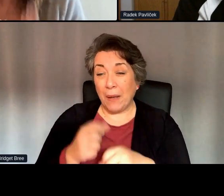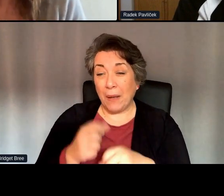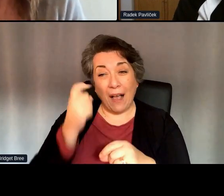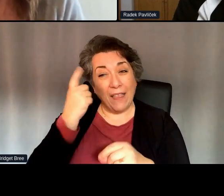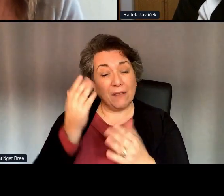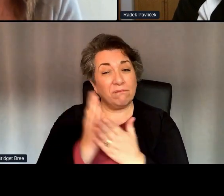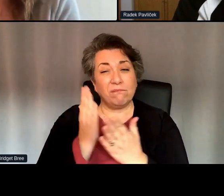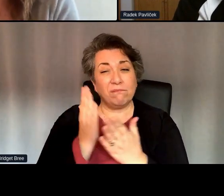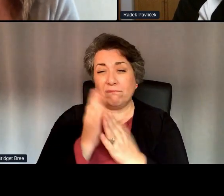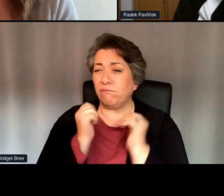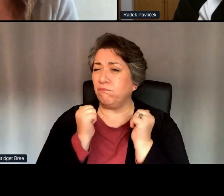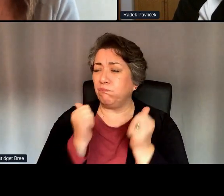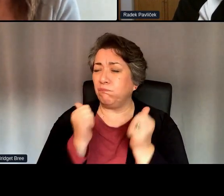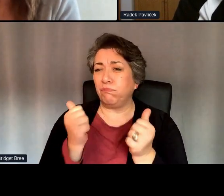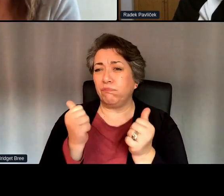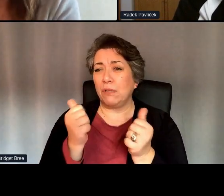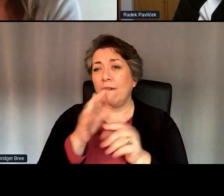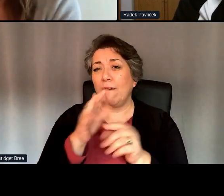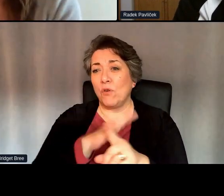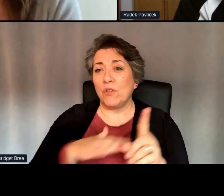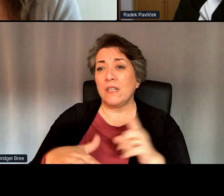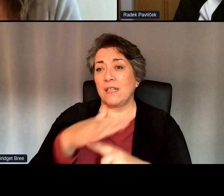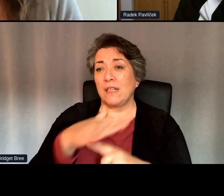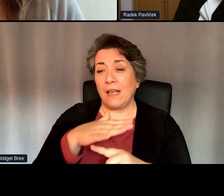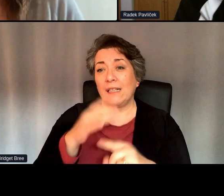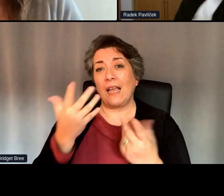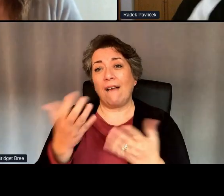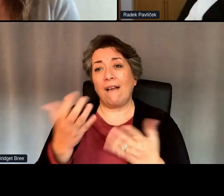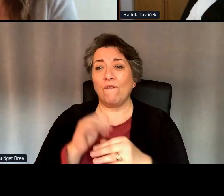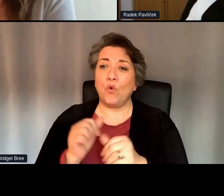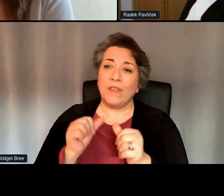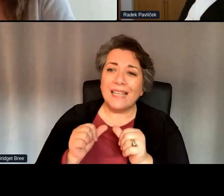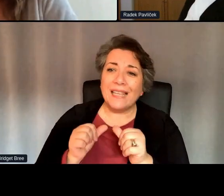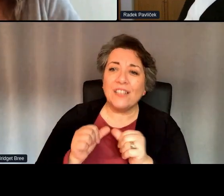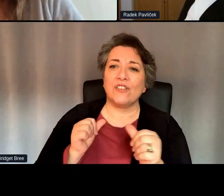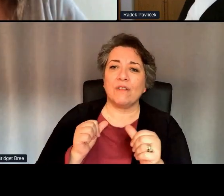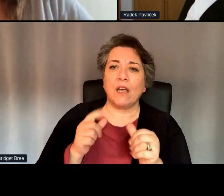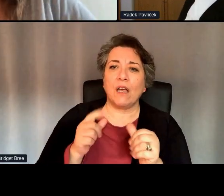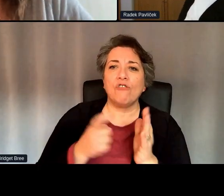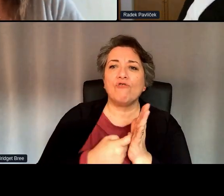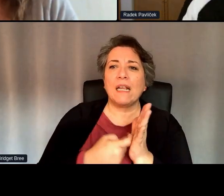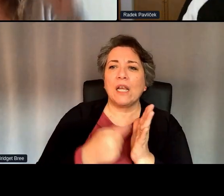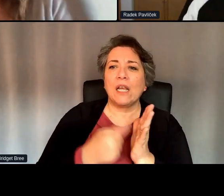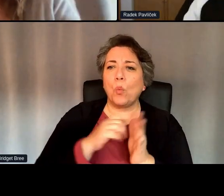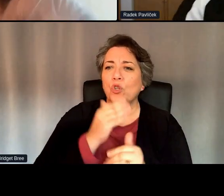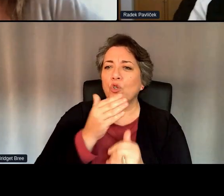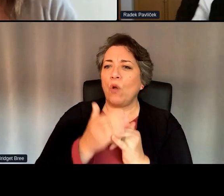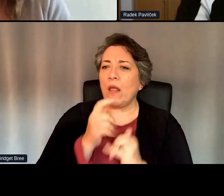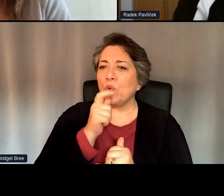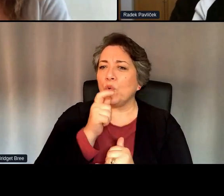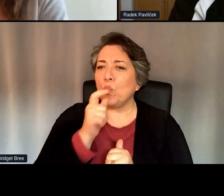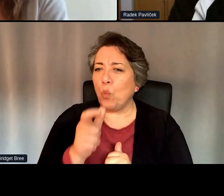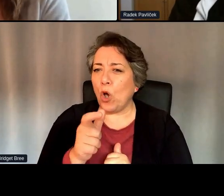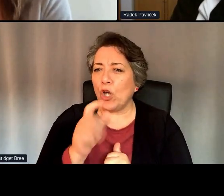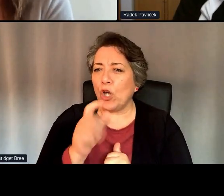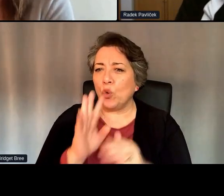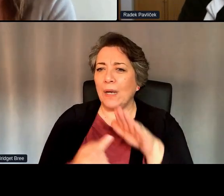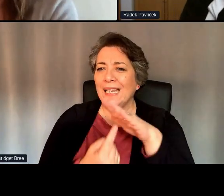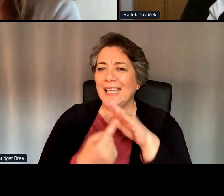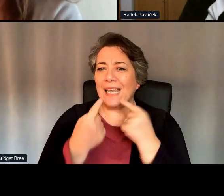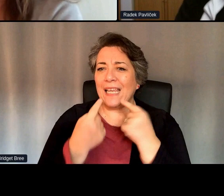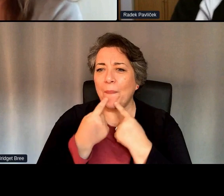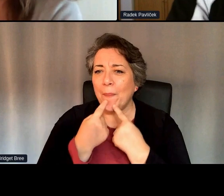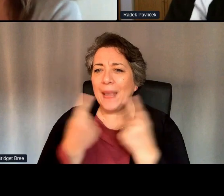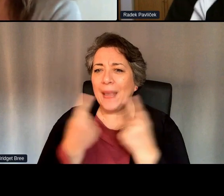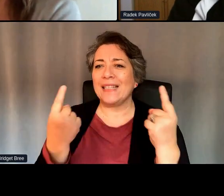disabilities and for society at large and for the industry. Radek, what is your final words? What is the key message you want to send to